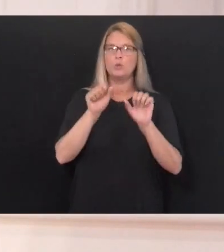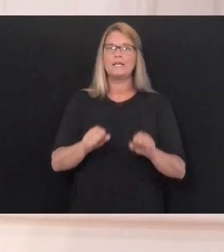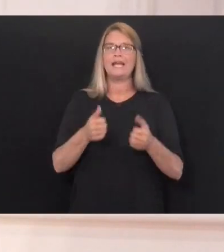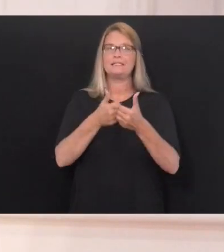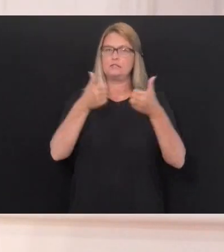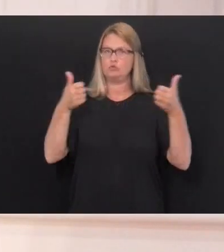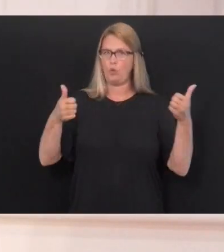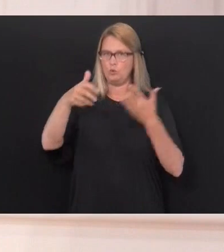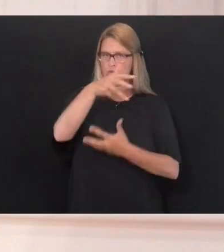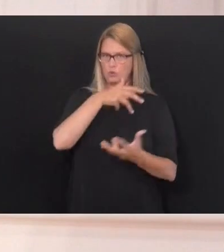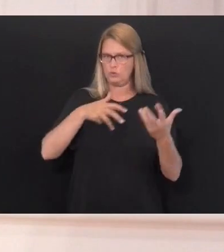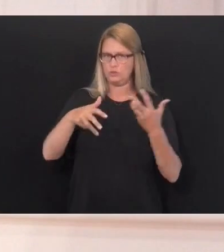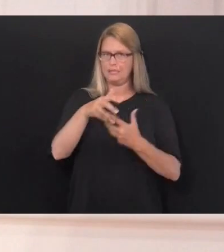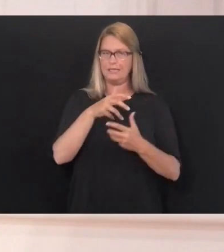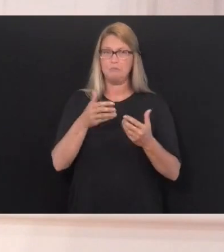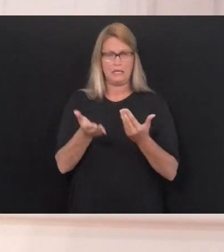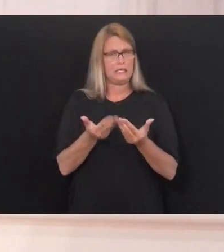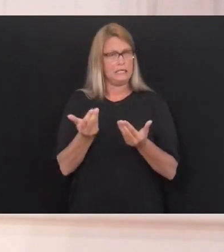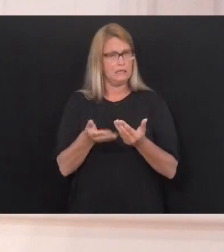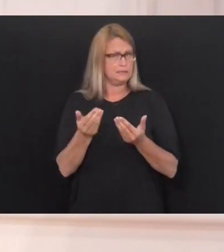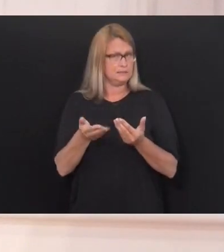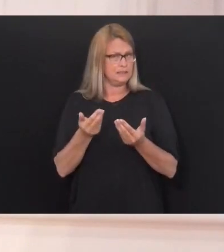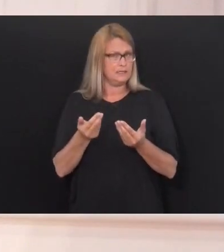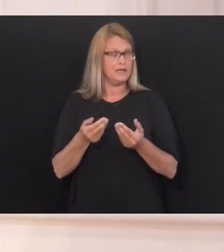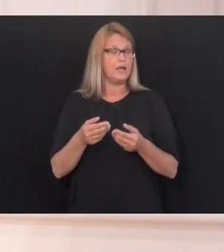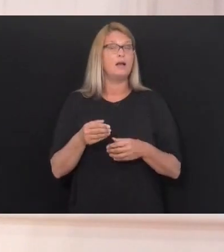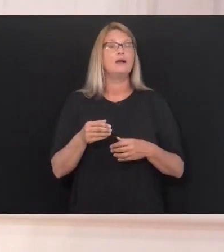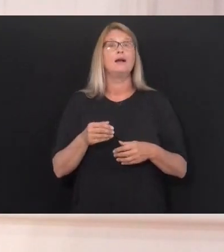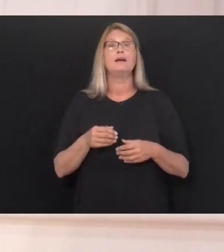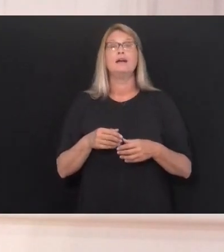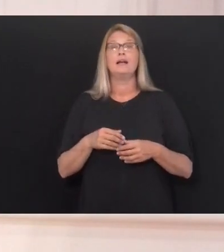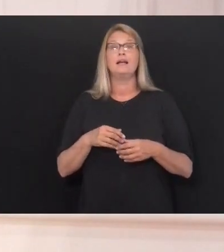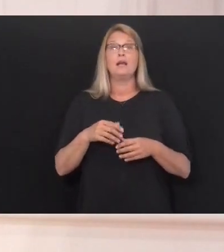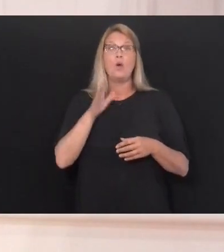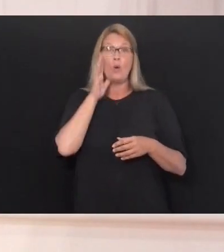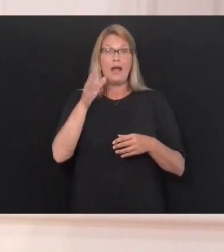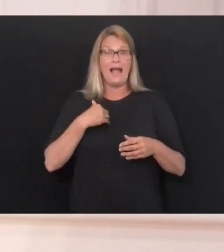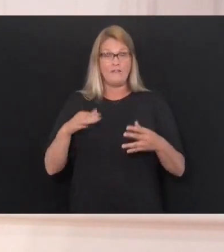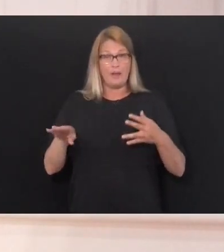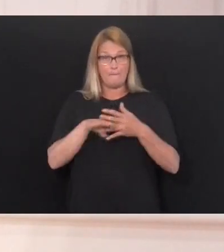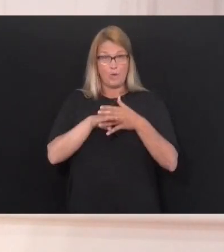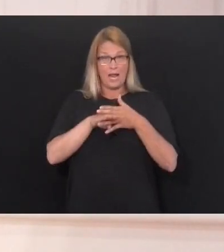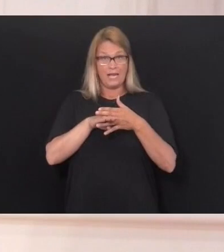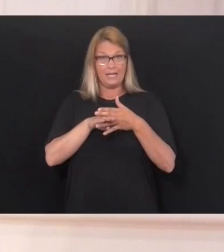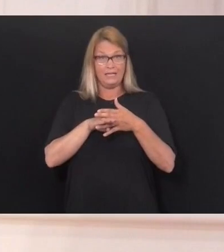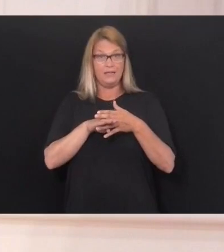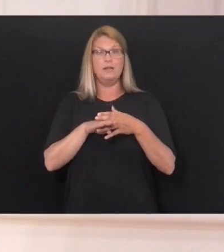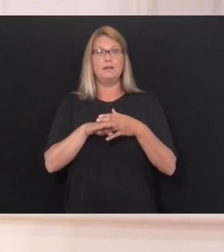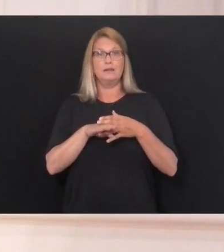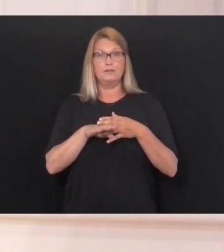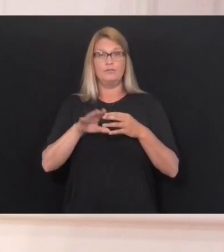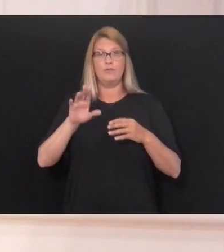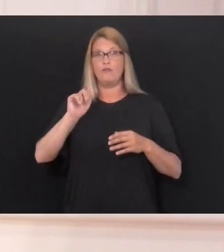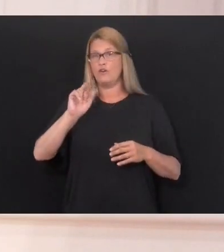8th. September the 8th, we'll go back to school. We moved a lot of school calendars, and Clayton Birch, who's